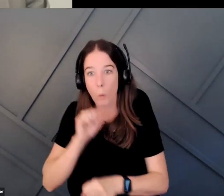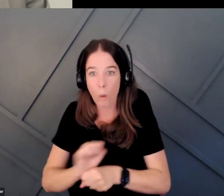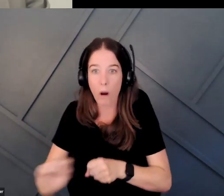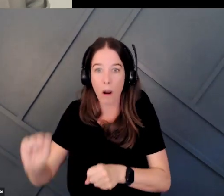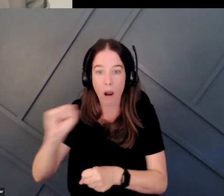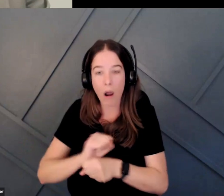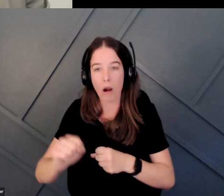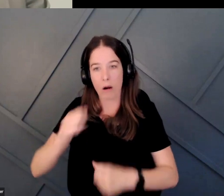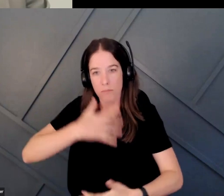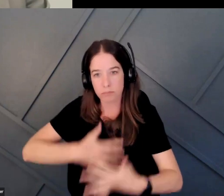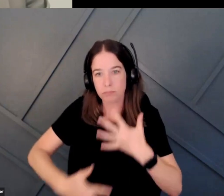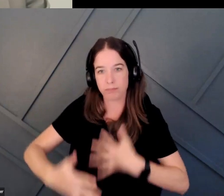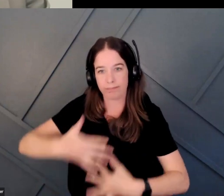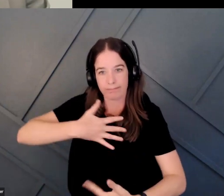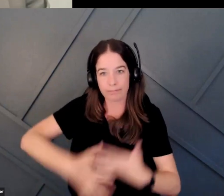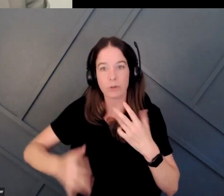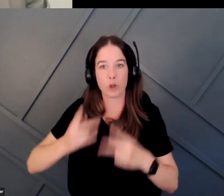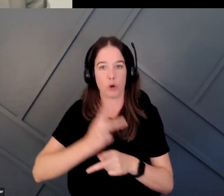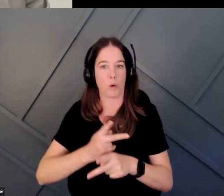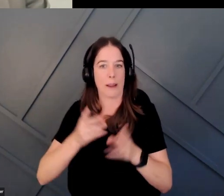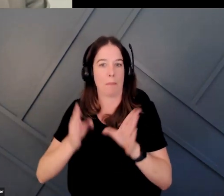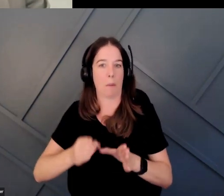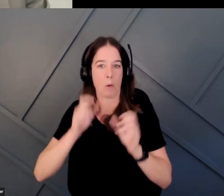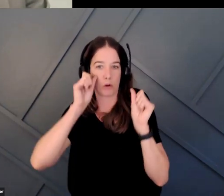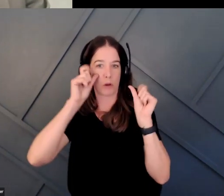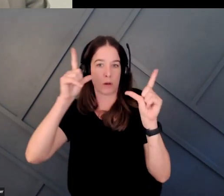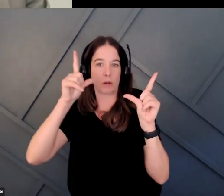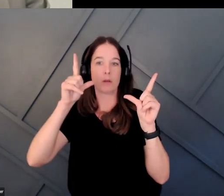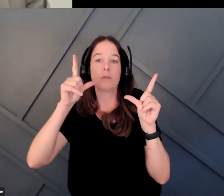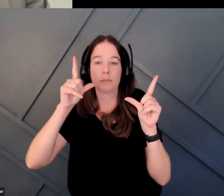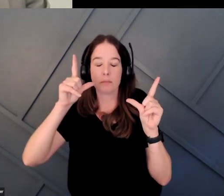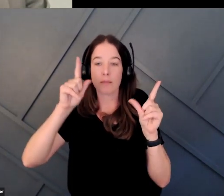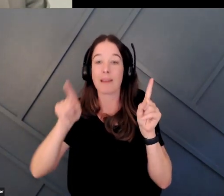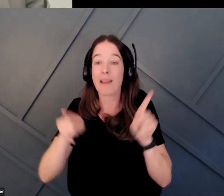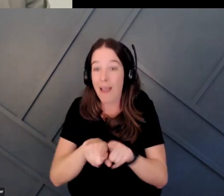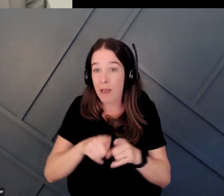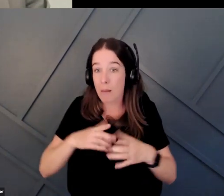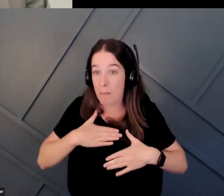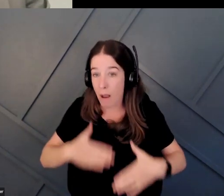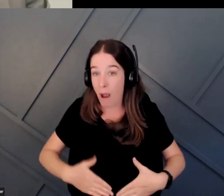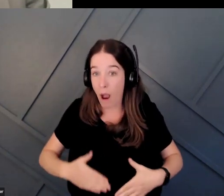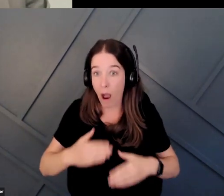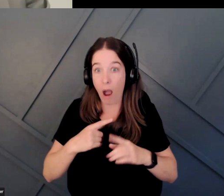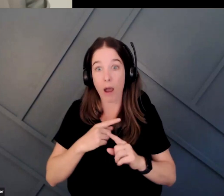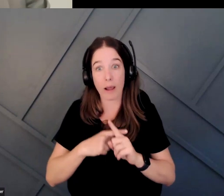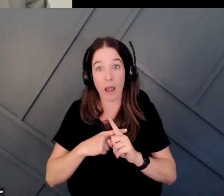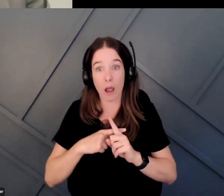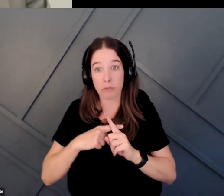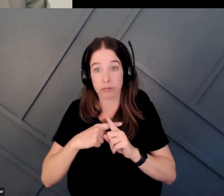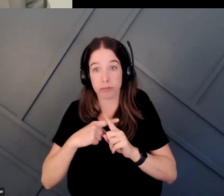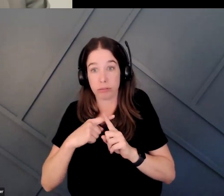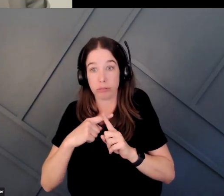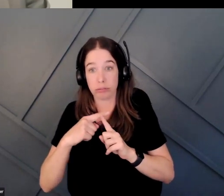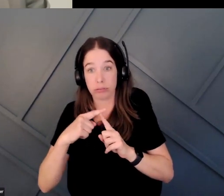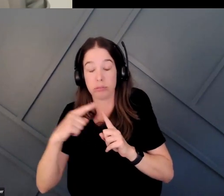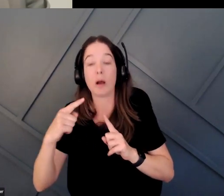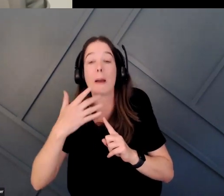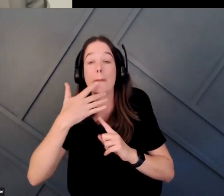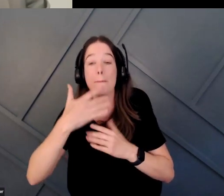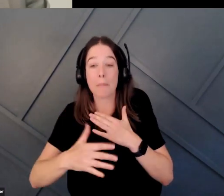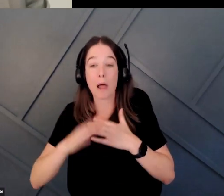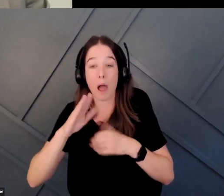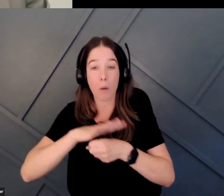keep a person conscious as the core body temperature rises, causing blood pressure to drop until the heart gives